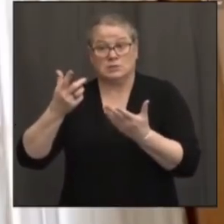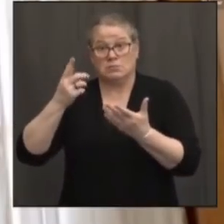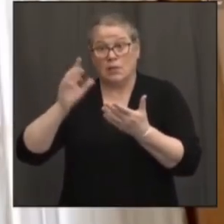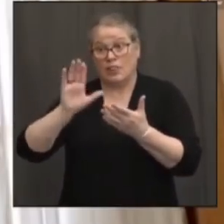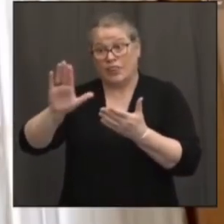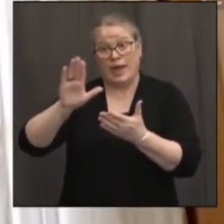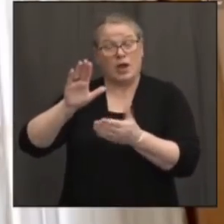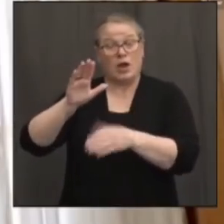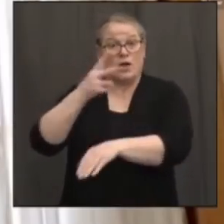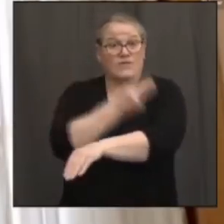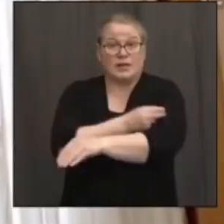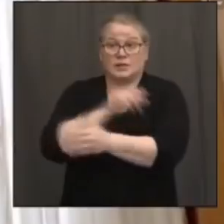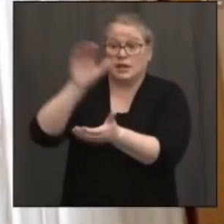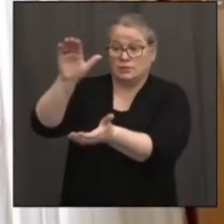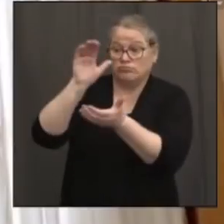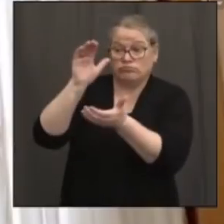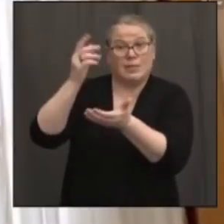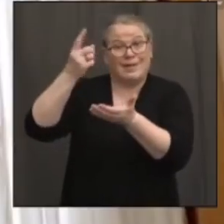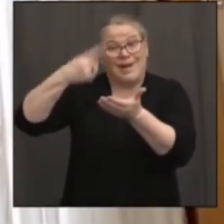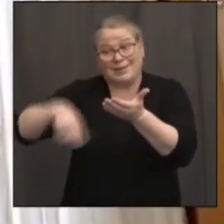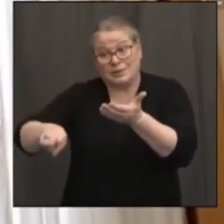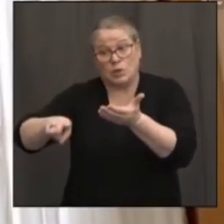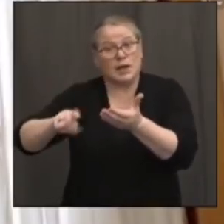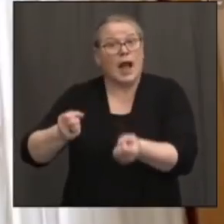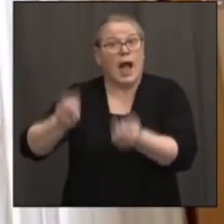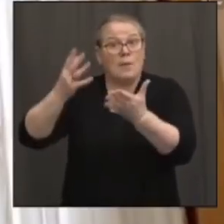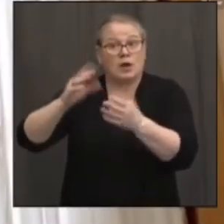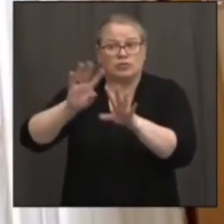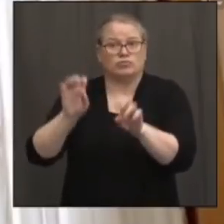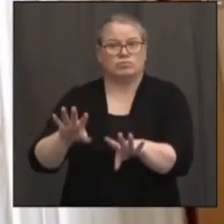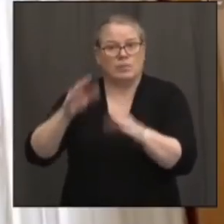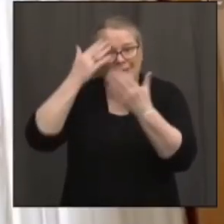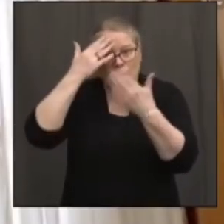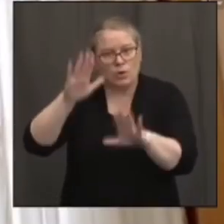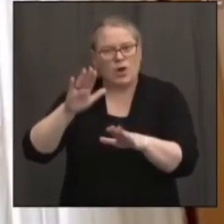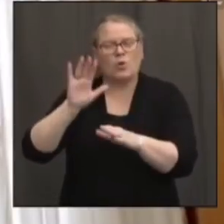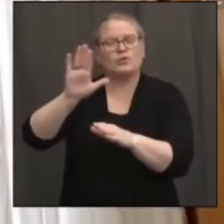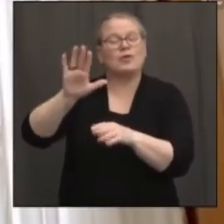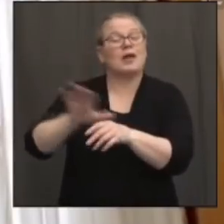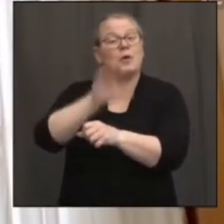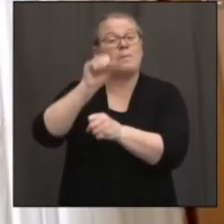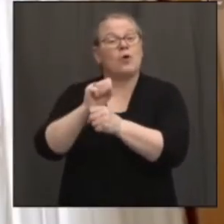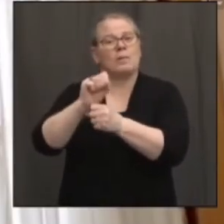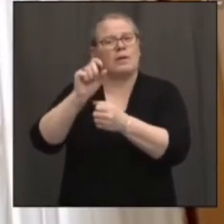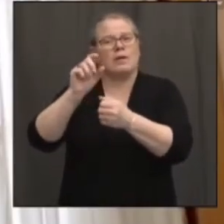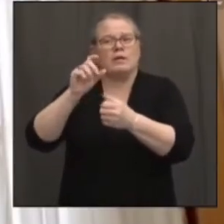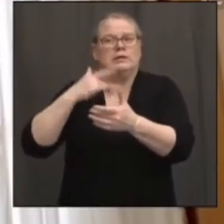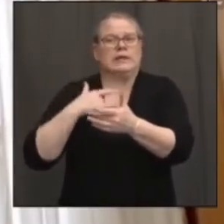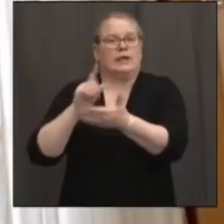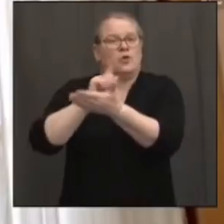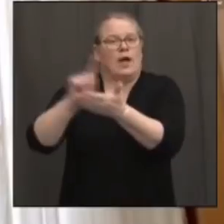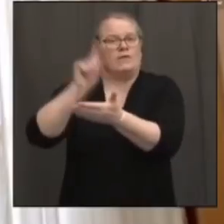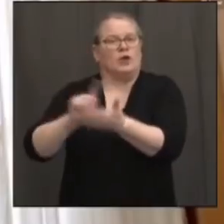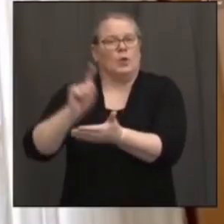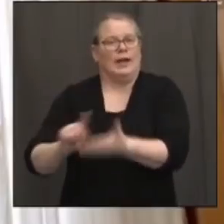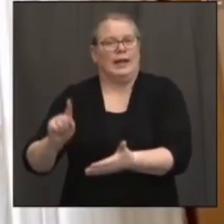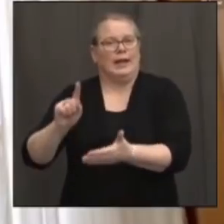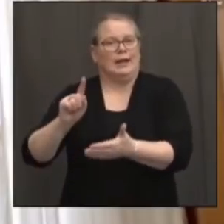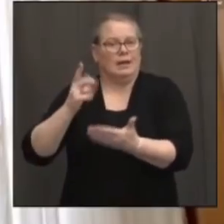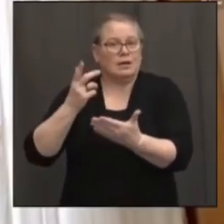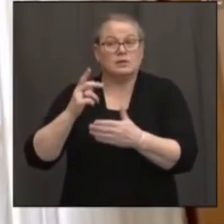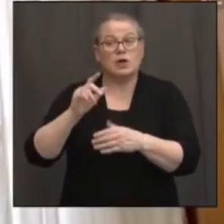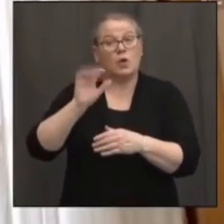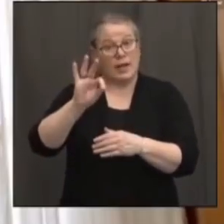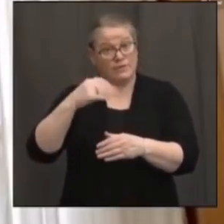they're only scheduling appointments about a week at a time. So if someone has an appointment booked out in, say, April, if you like that appointment, you want to keep it,